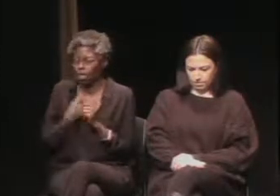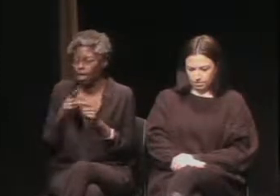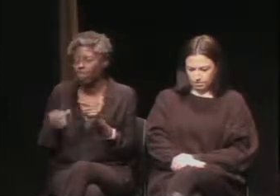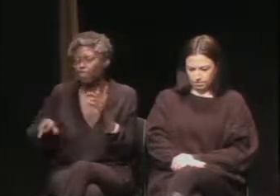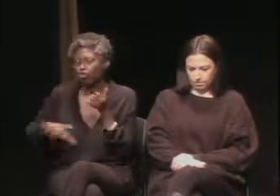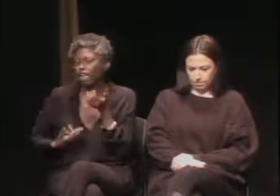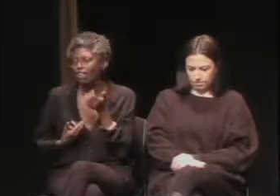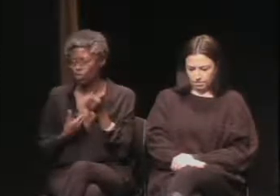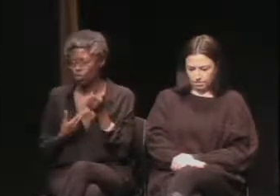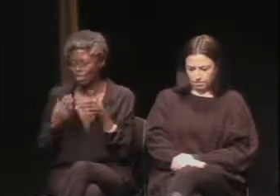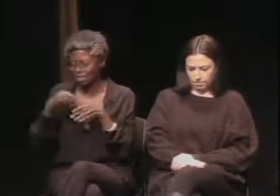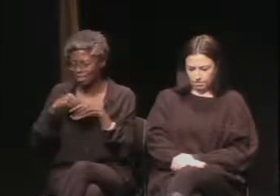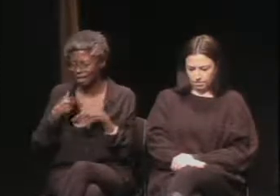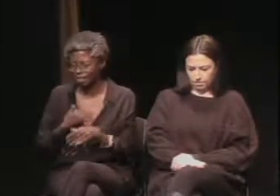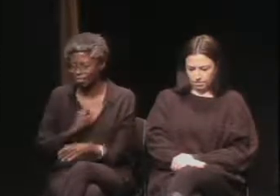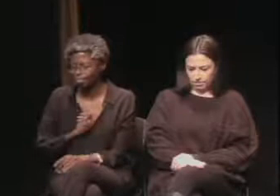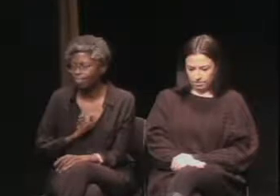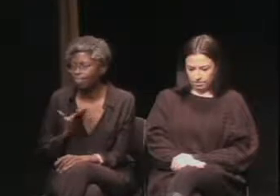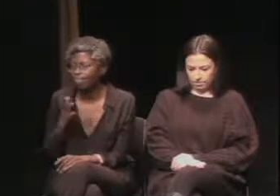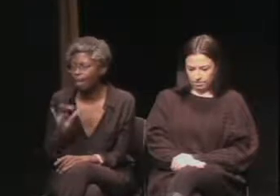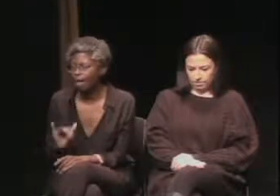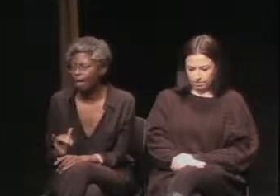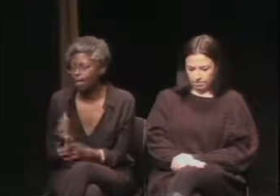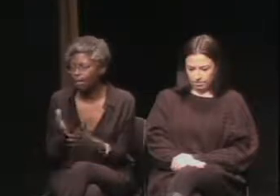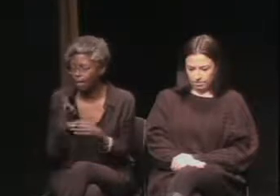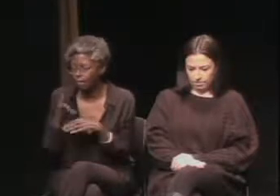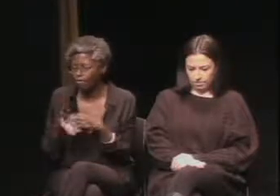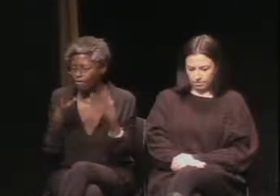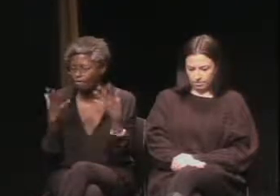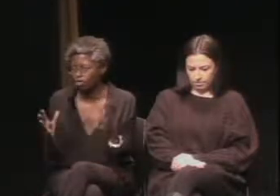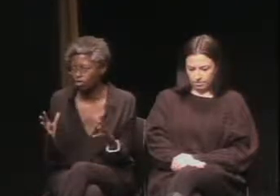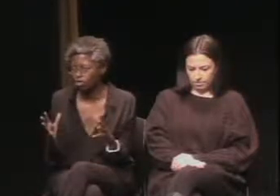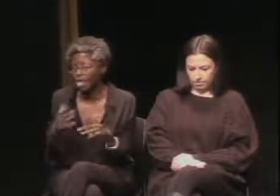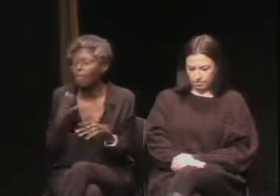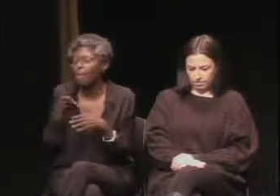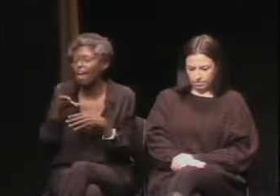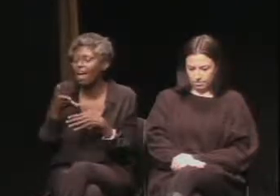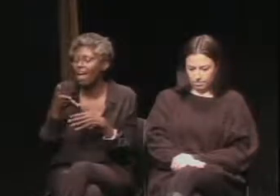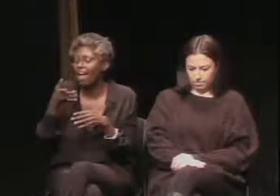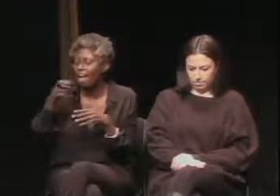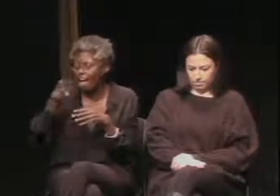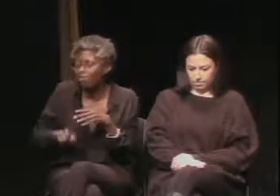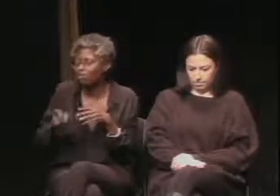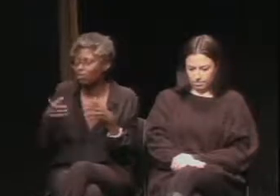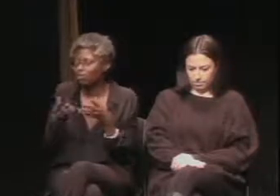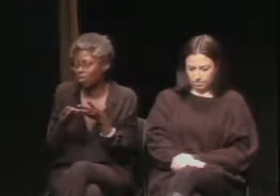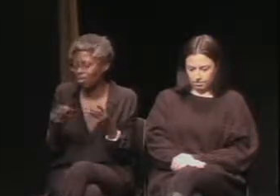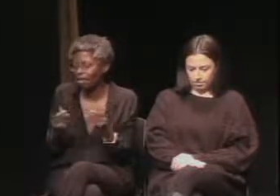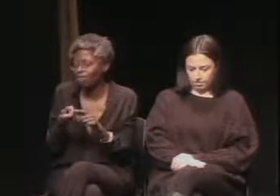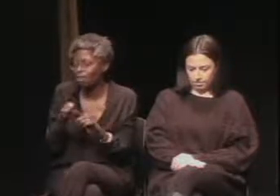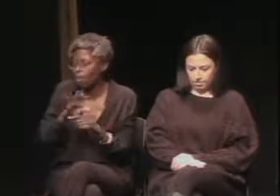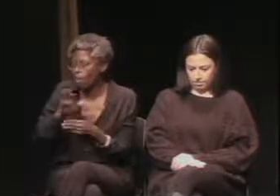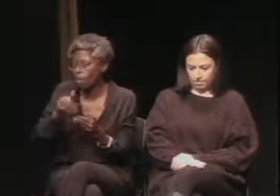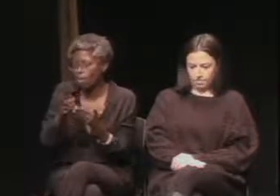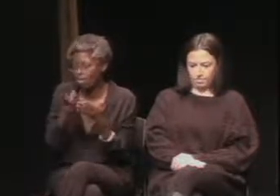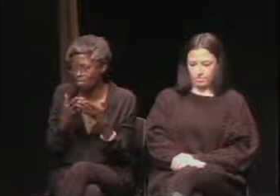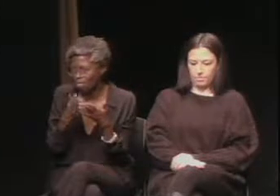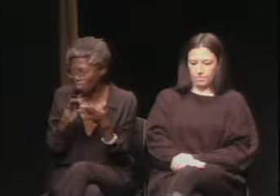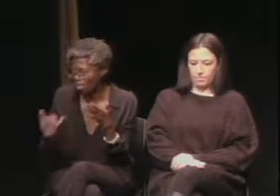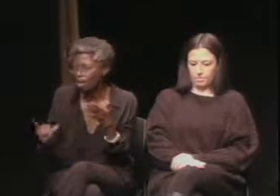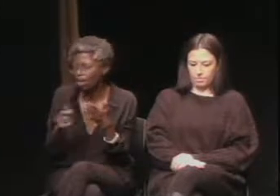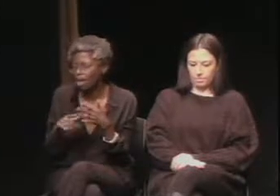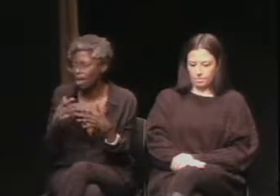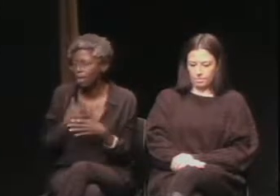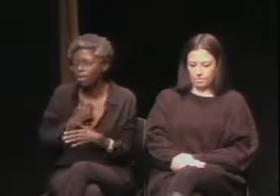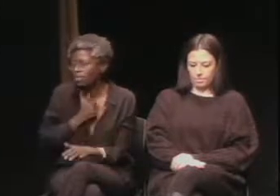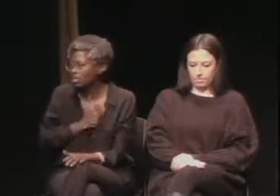mm-hmm. in you afterwards. Mm-hmm. And we have to heal from all of that. And so one, I'm so sorry